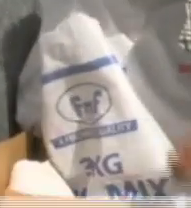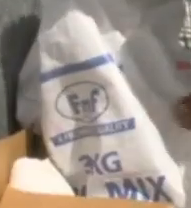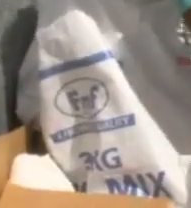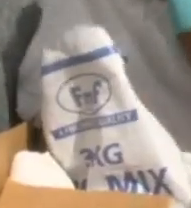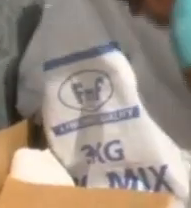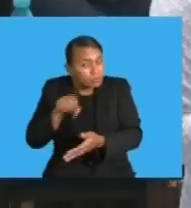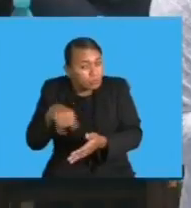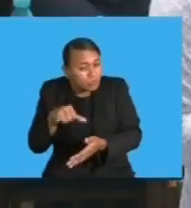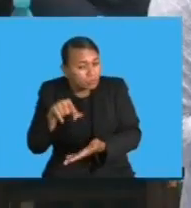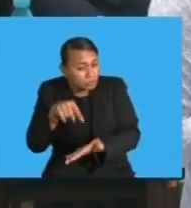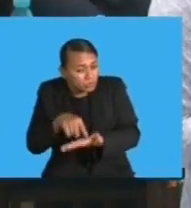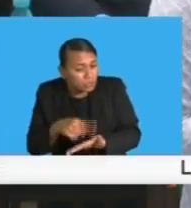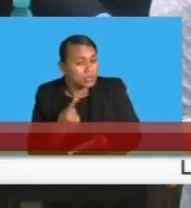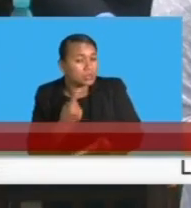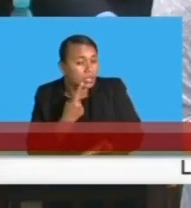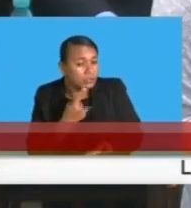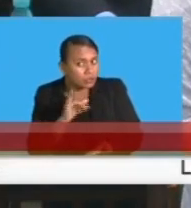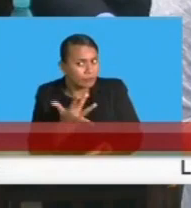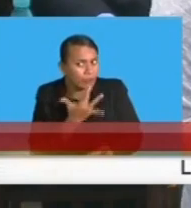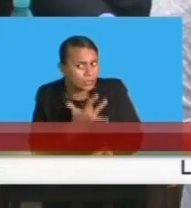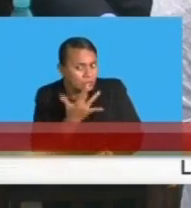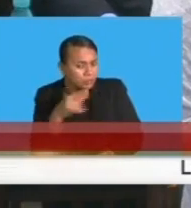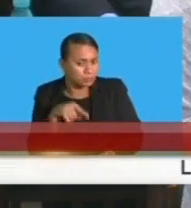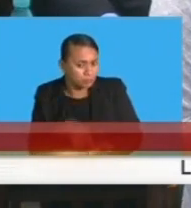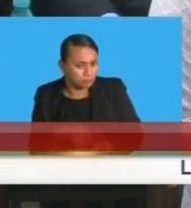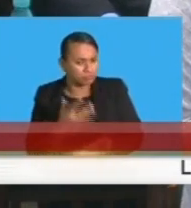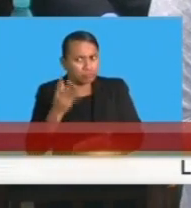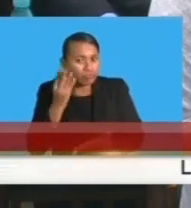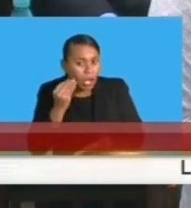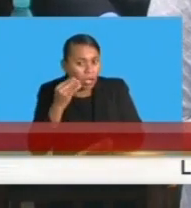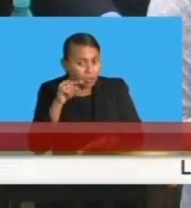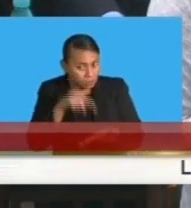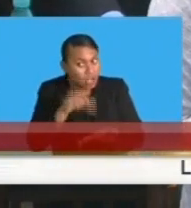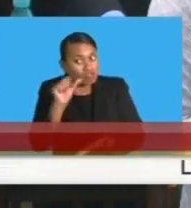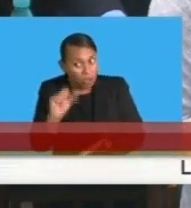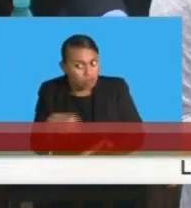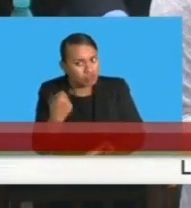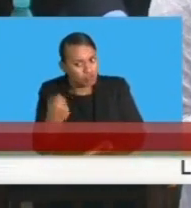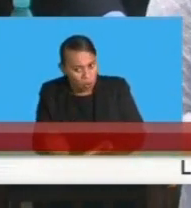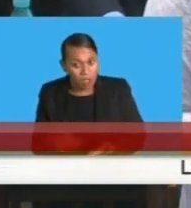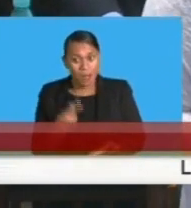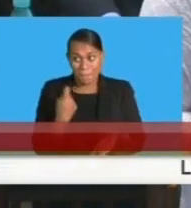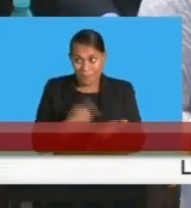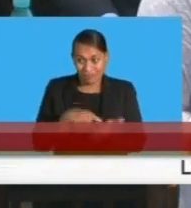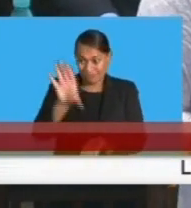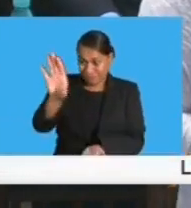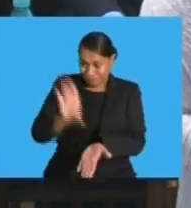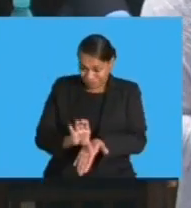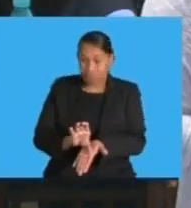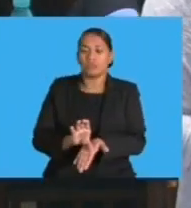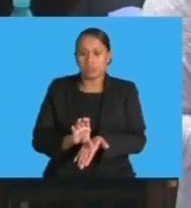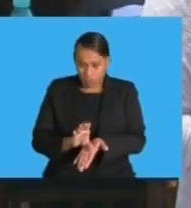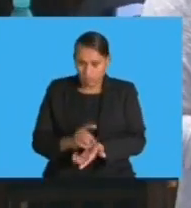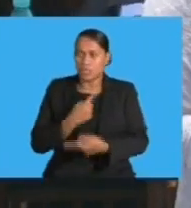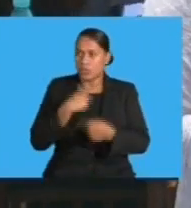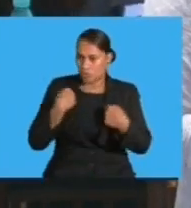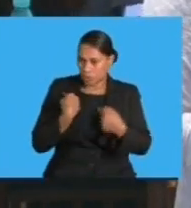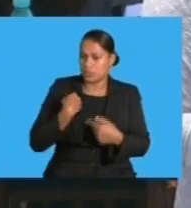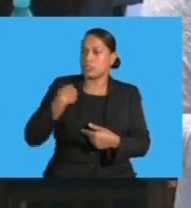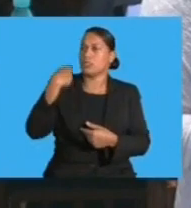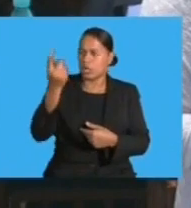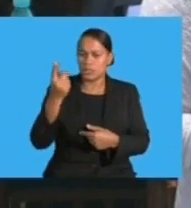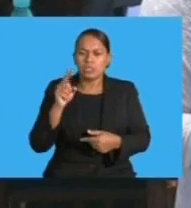this test. So as and when the money was made available, the products were tested. But we do not have a high